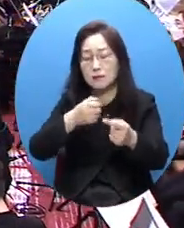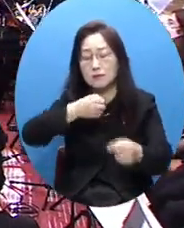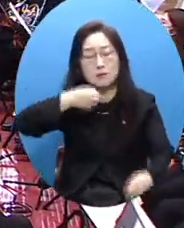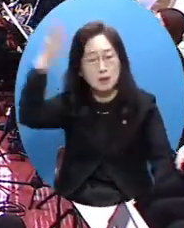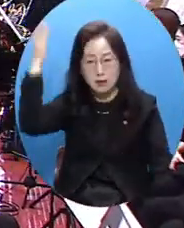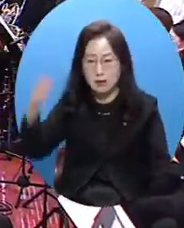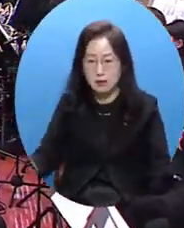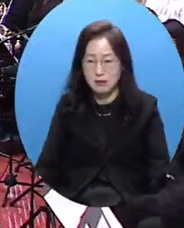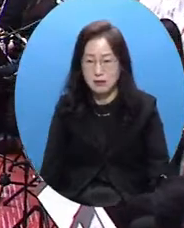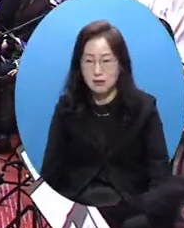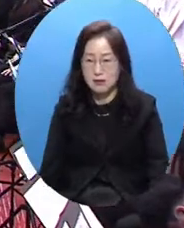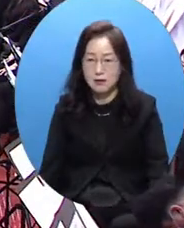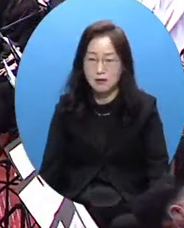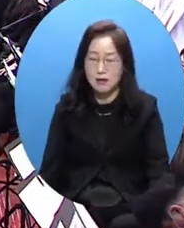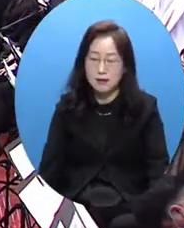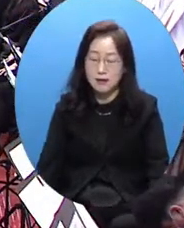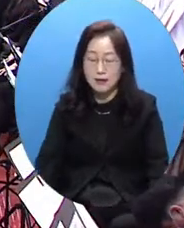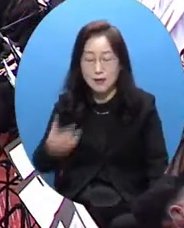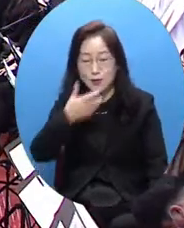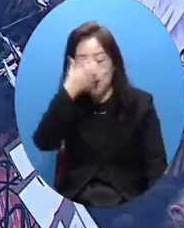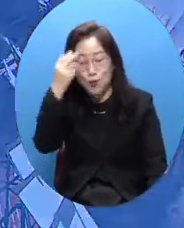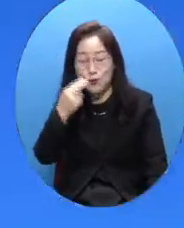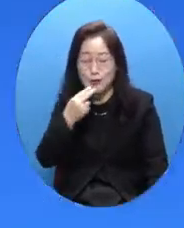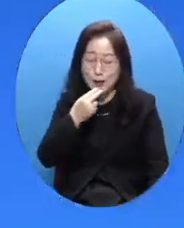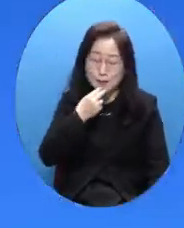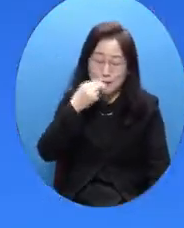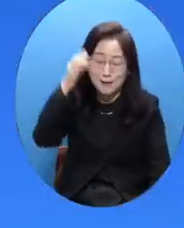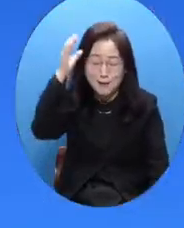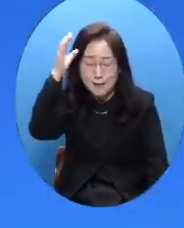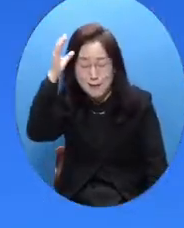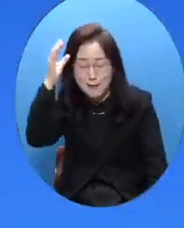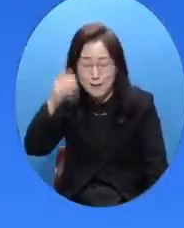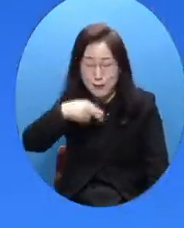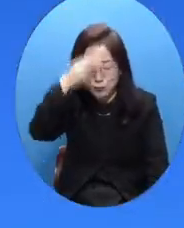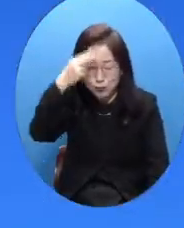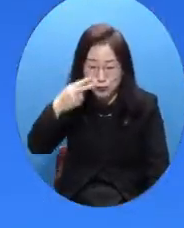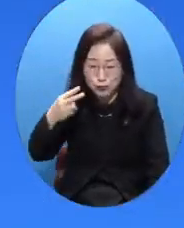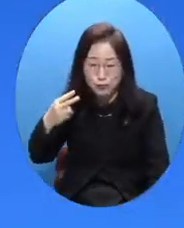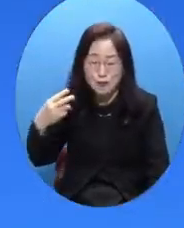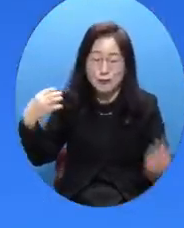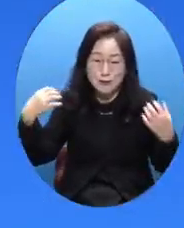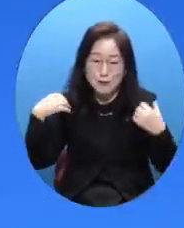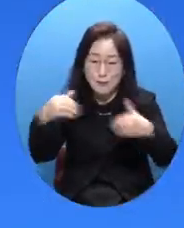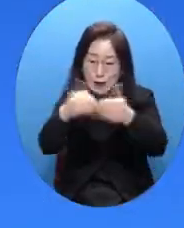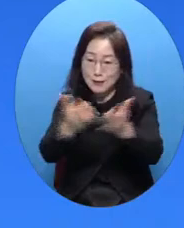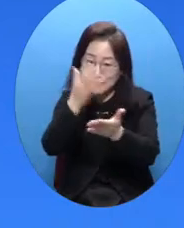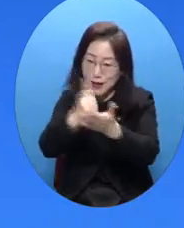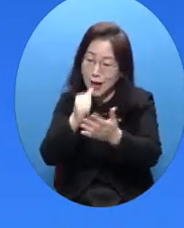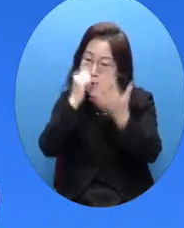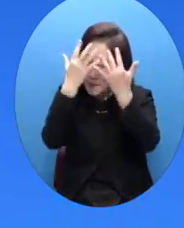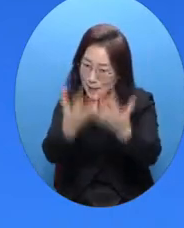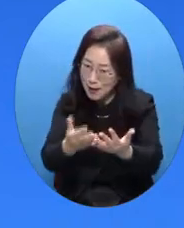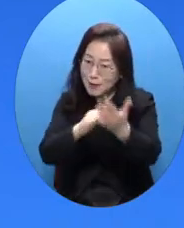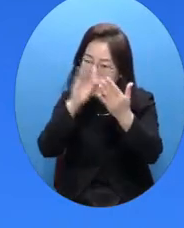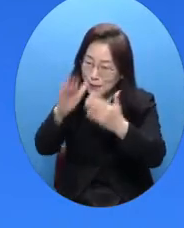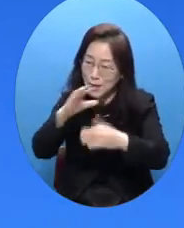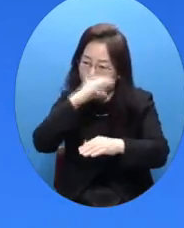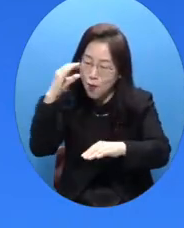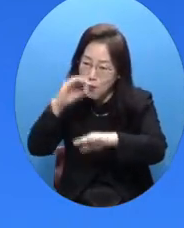was given to Joseph who was expected to be released from the prison immediately